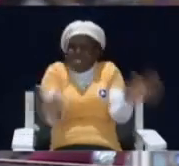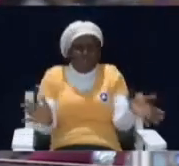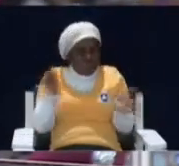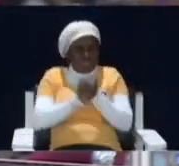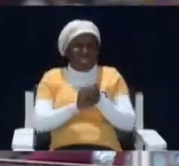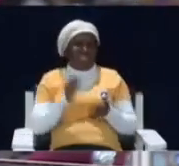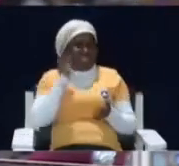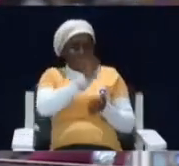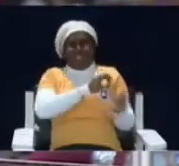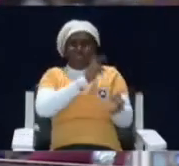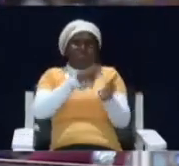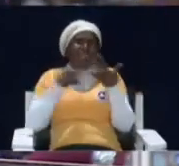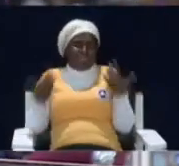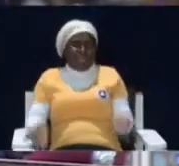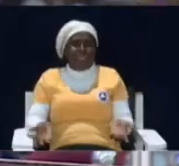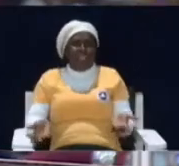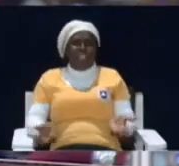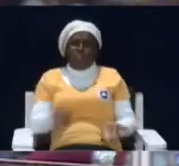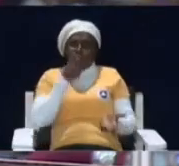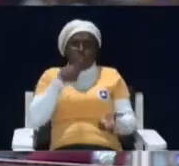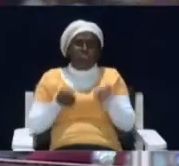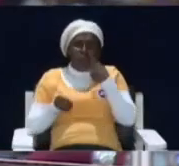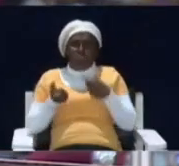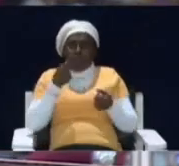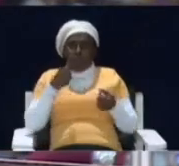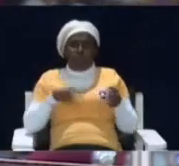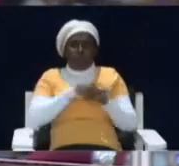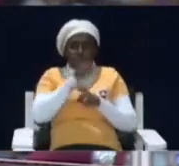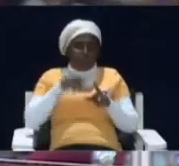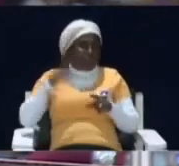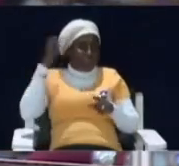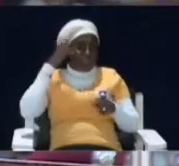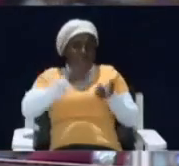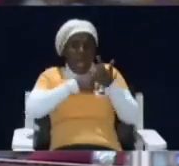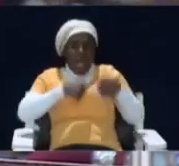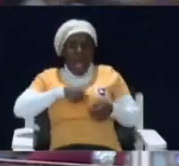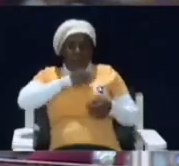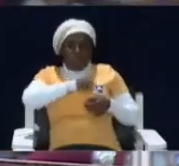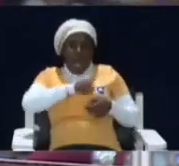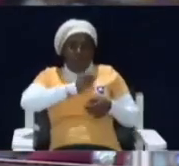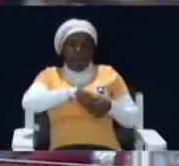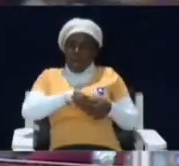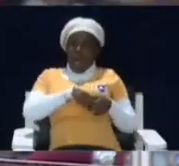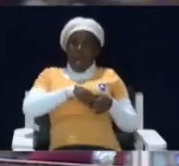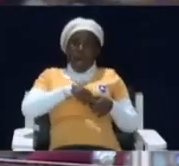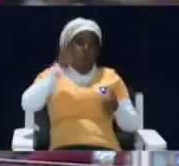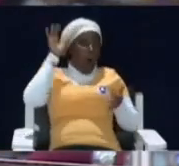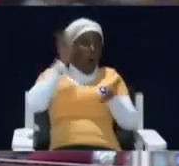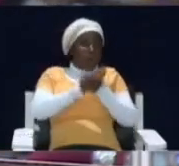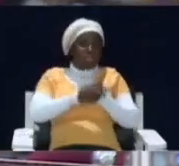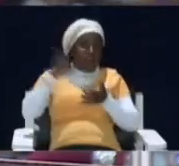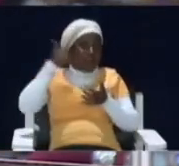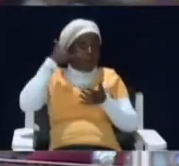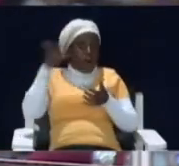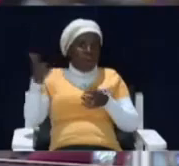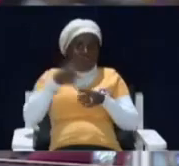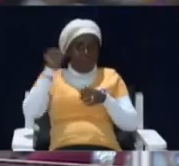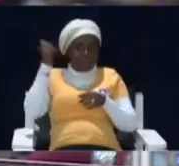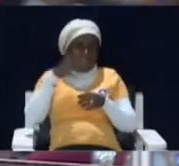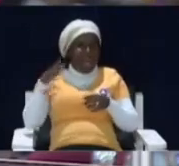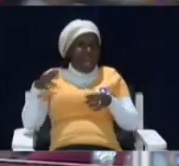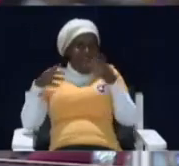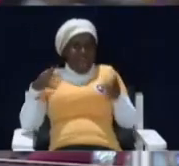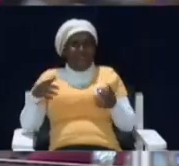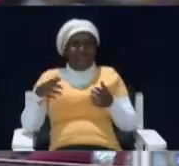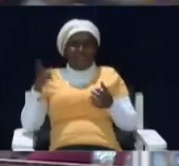codeine. When they heard the heartbeats, the husband called me from Abuja and said, please pray for my wife. They say